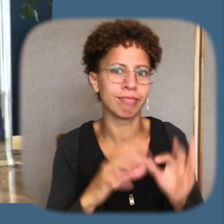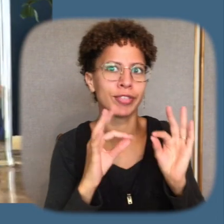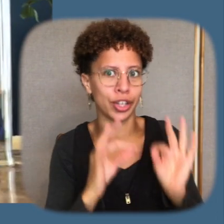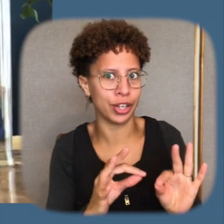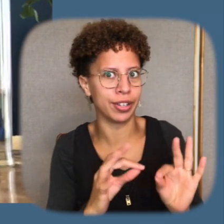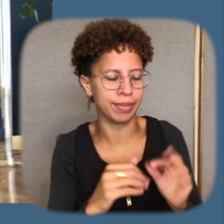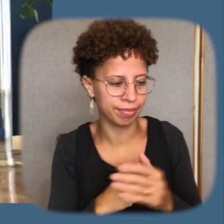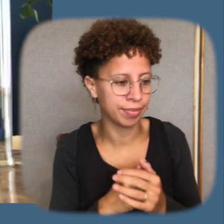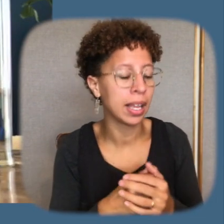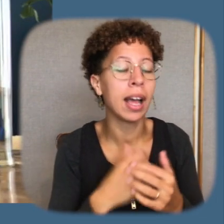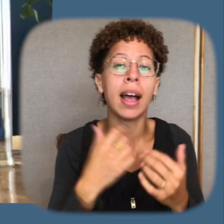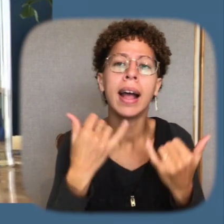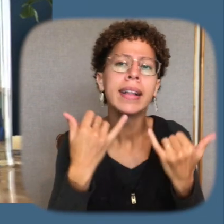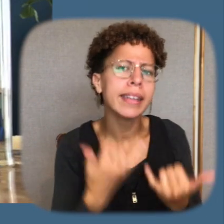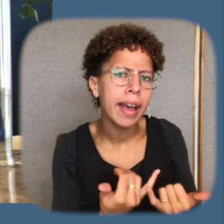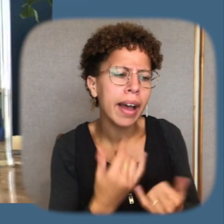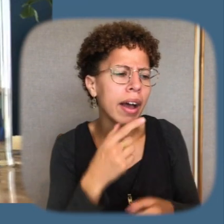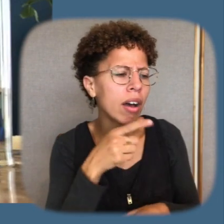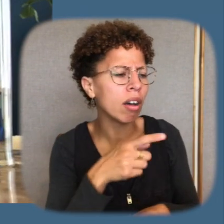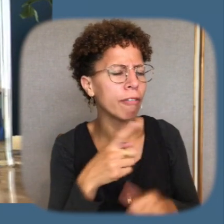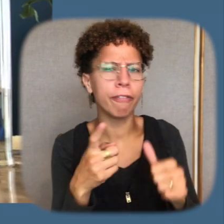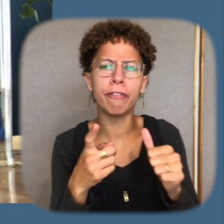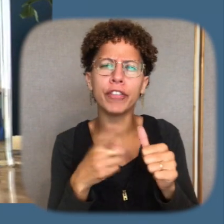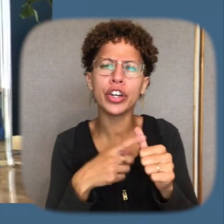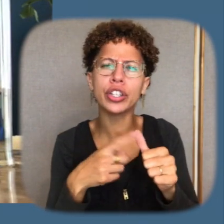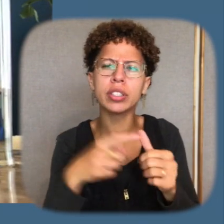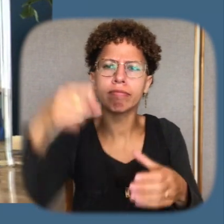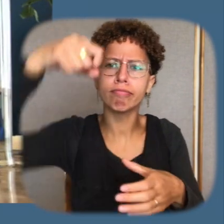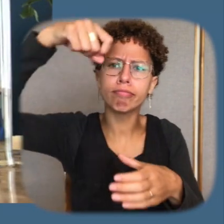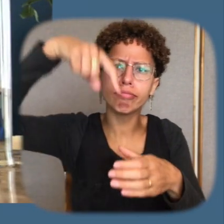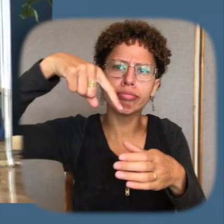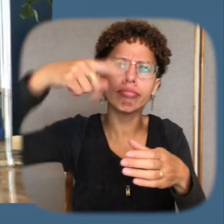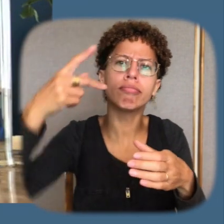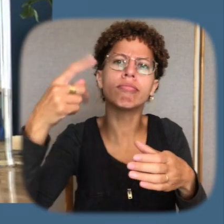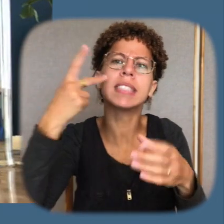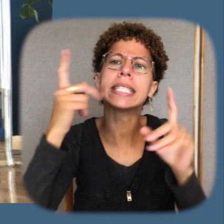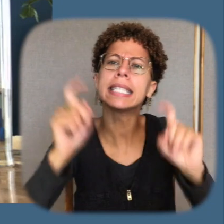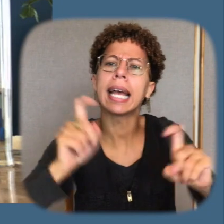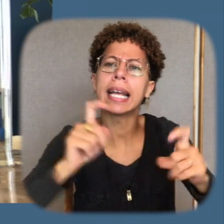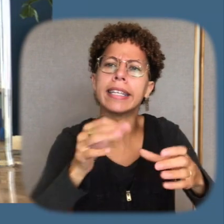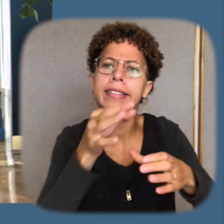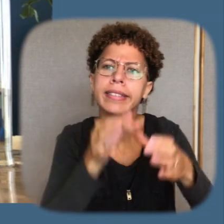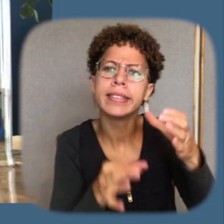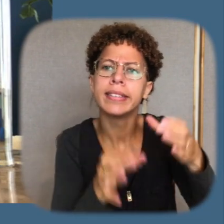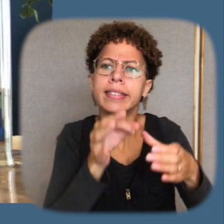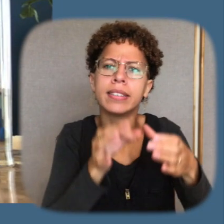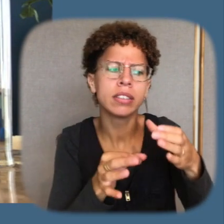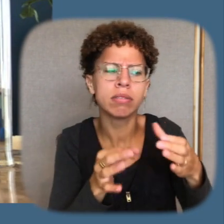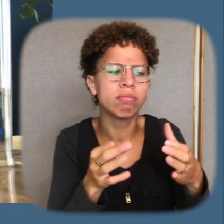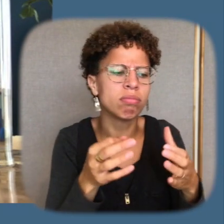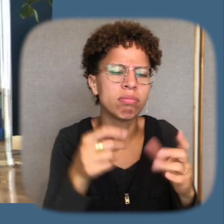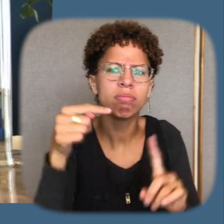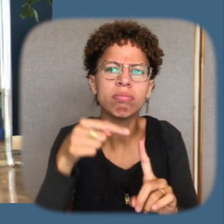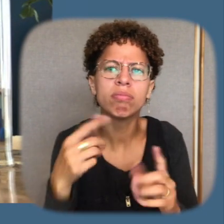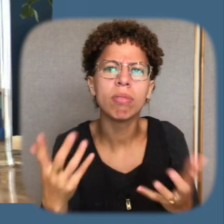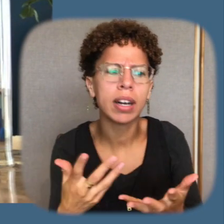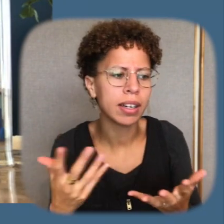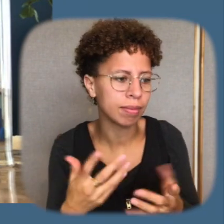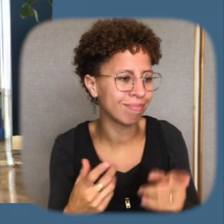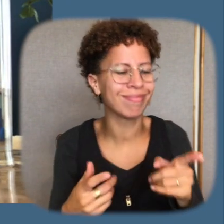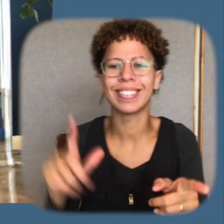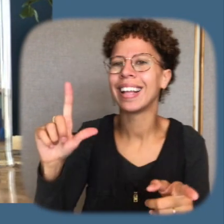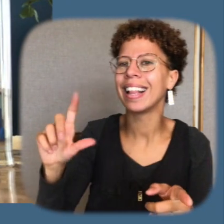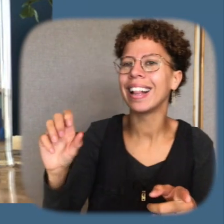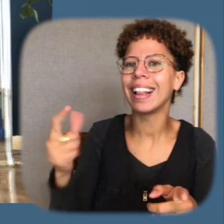Good one. So what is the first object that you are going to test for density? I am going to test a